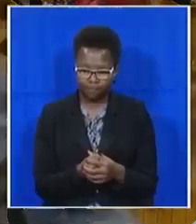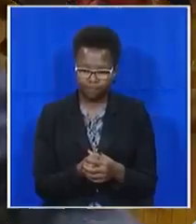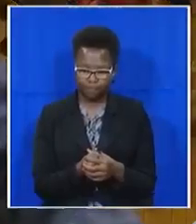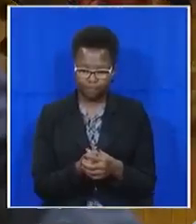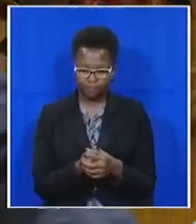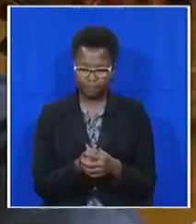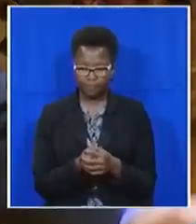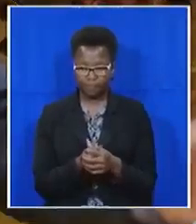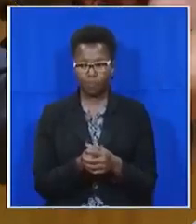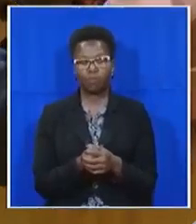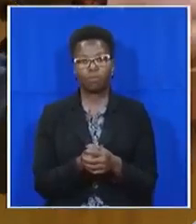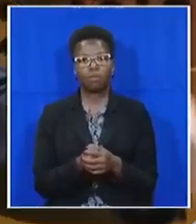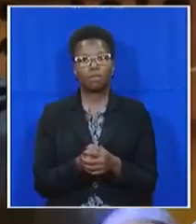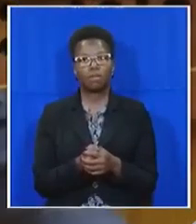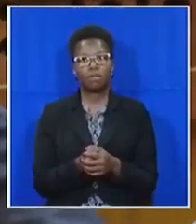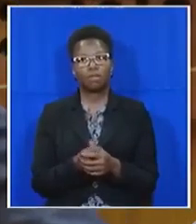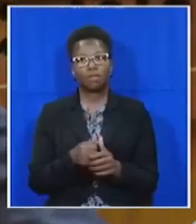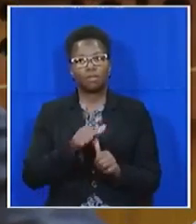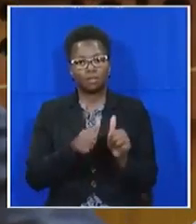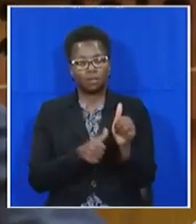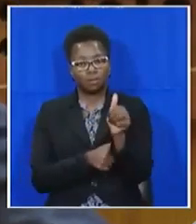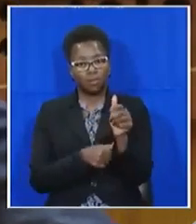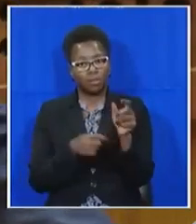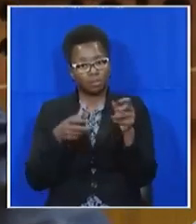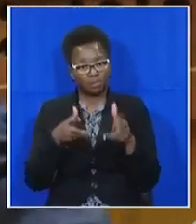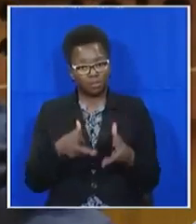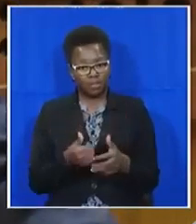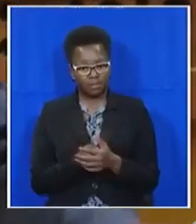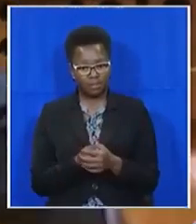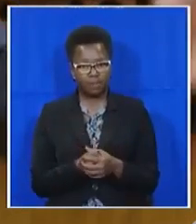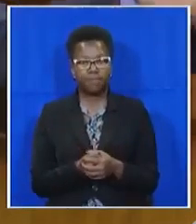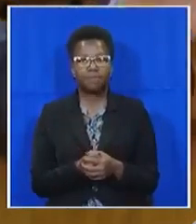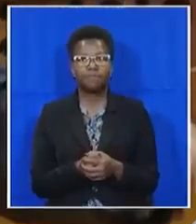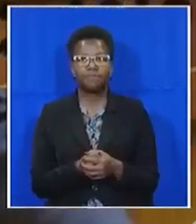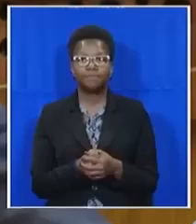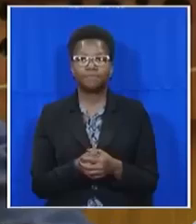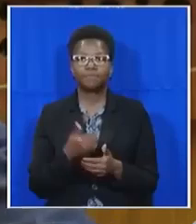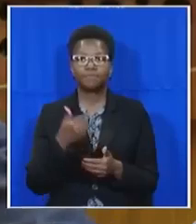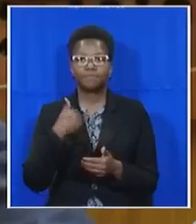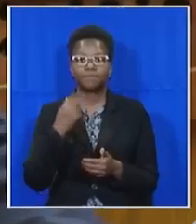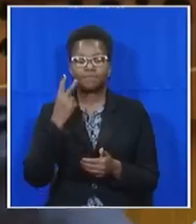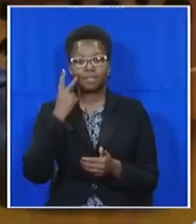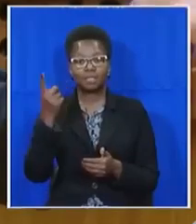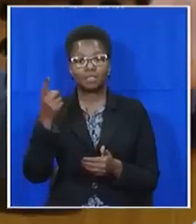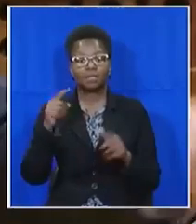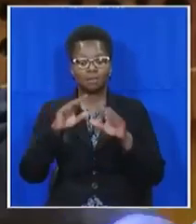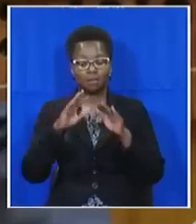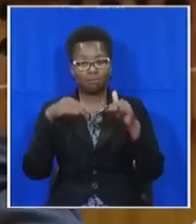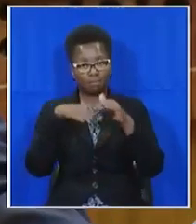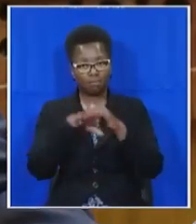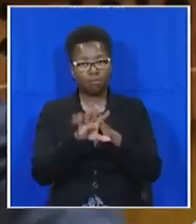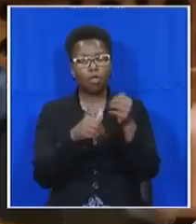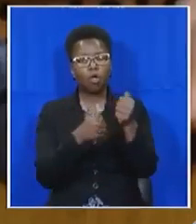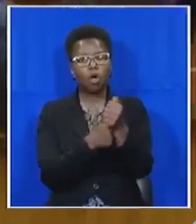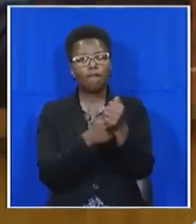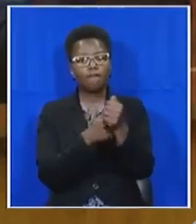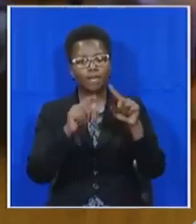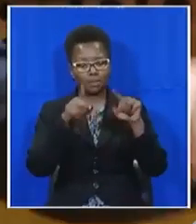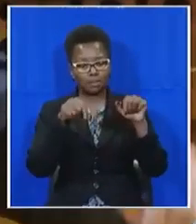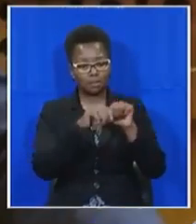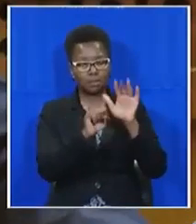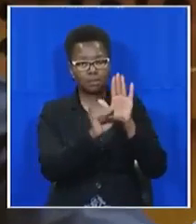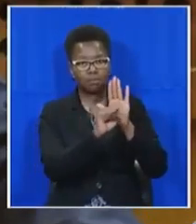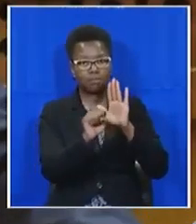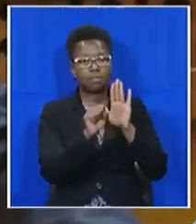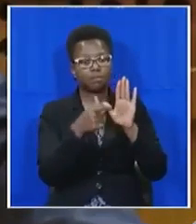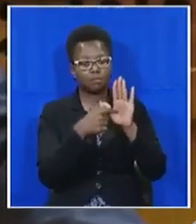Agbare adjunkspeaker, I say to the honorable member, if you want to see the receipt, you just go to the title deeds office, you will get everything there. If you don't know where it is, I can